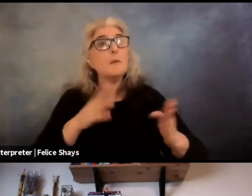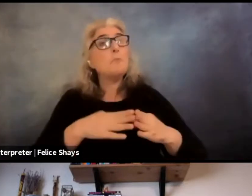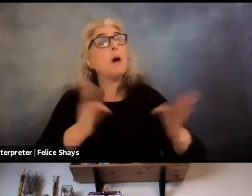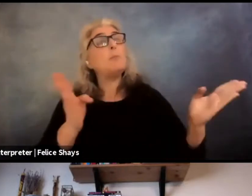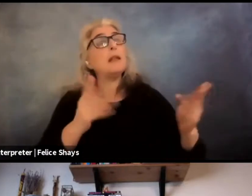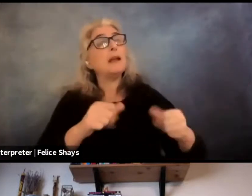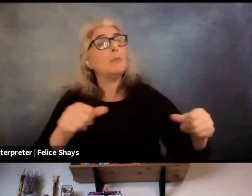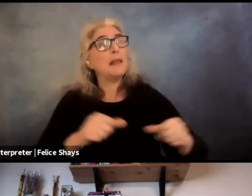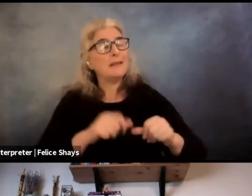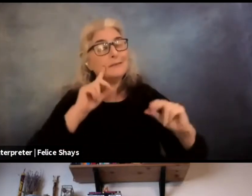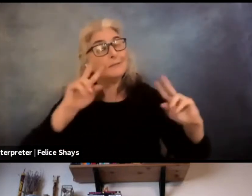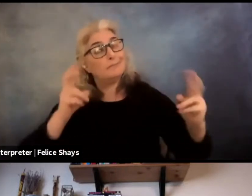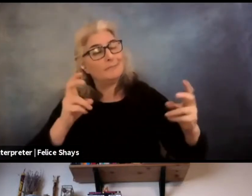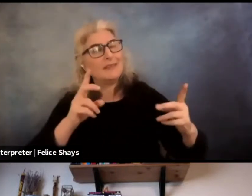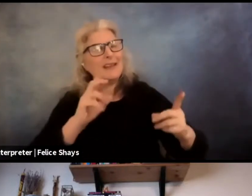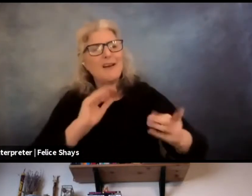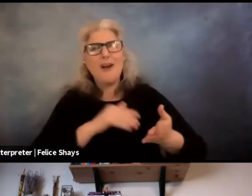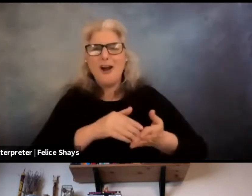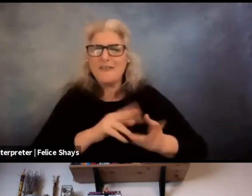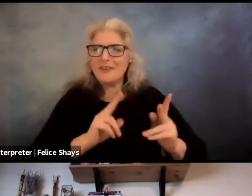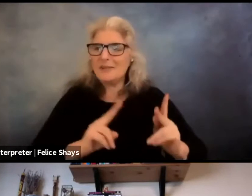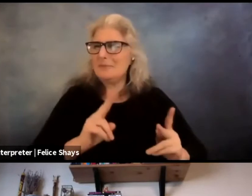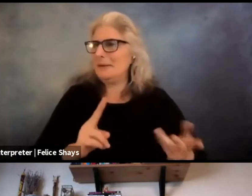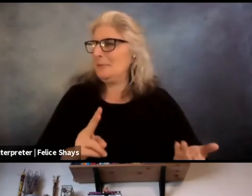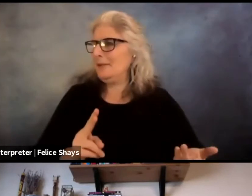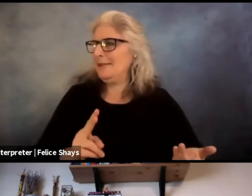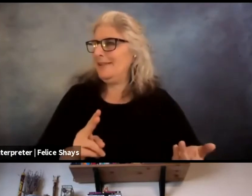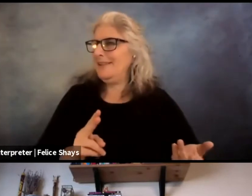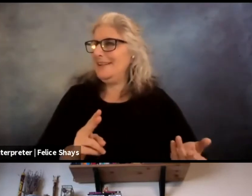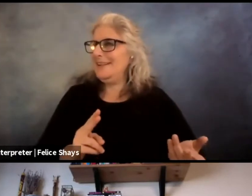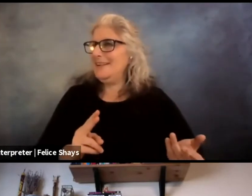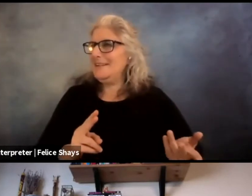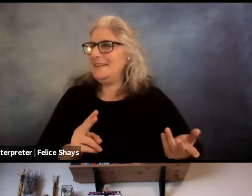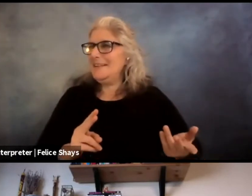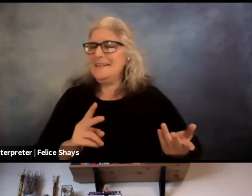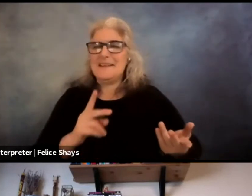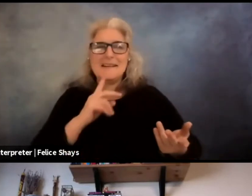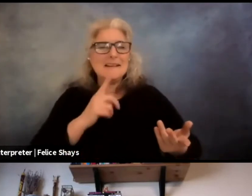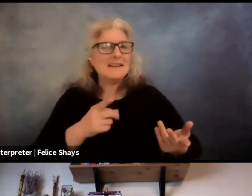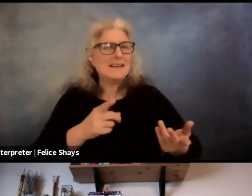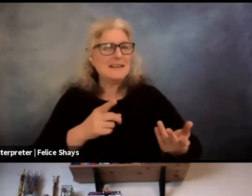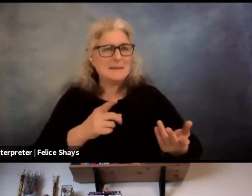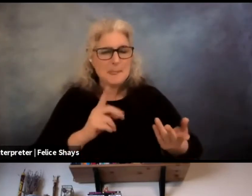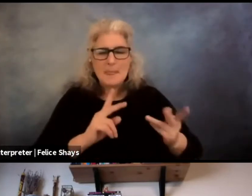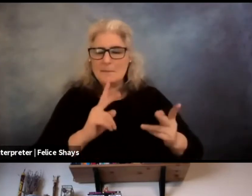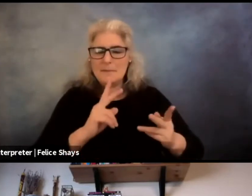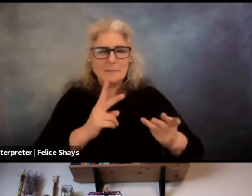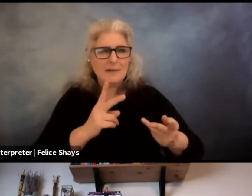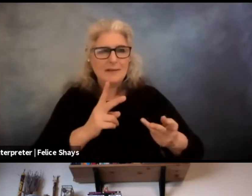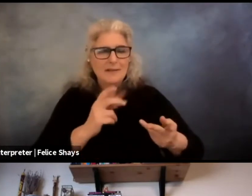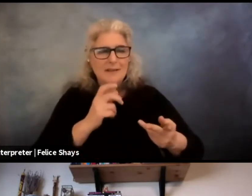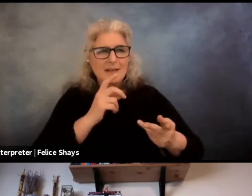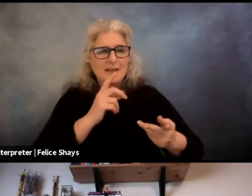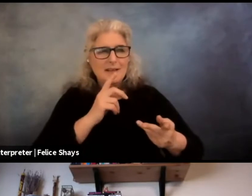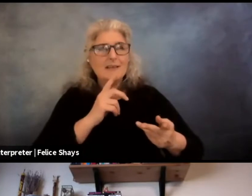it doesn't seem like they're being designed for a reason in terms of the code of conduct. It's just